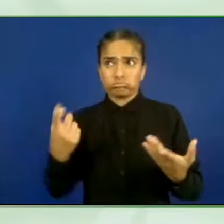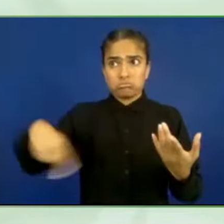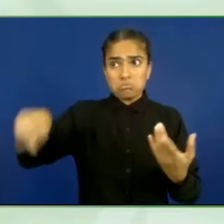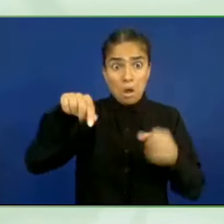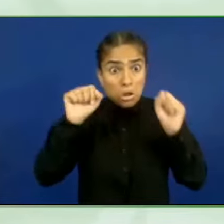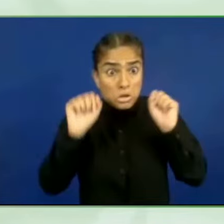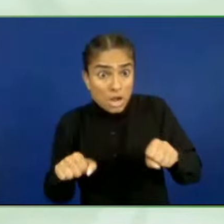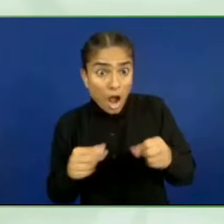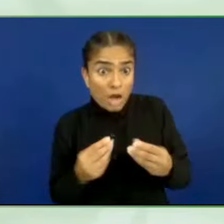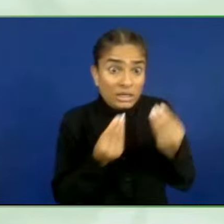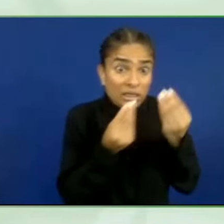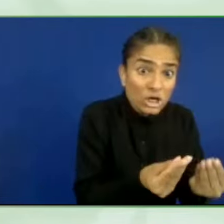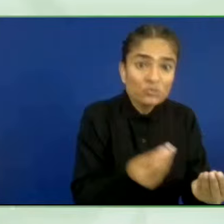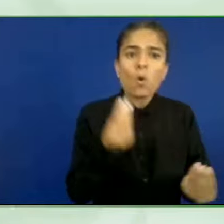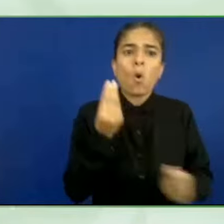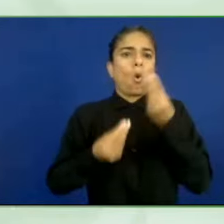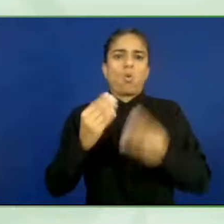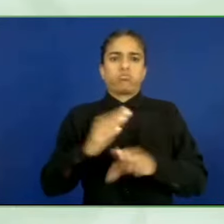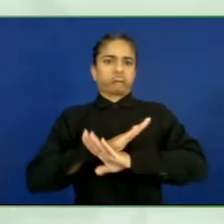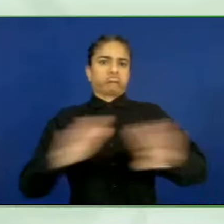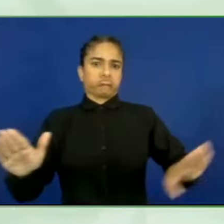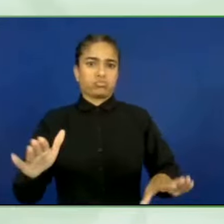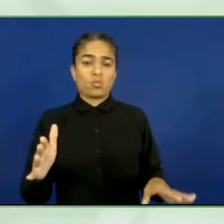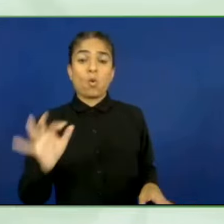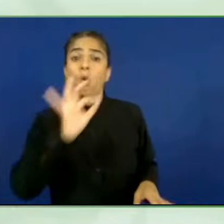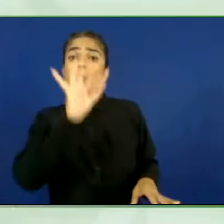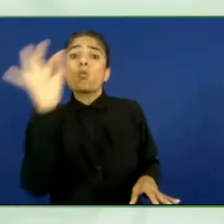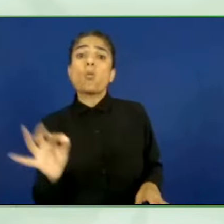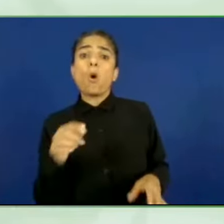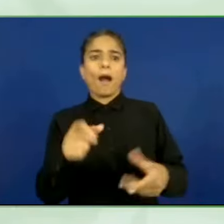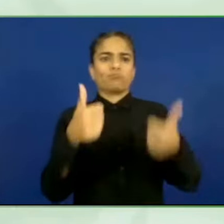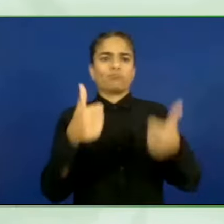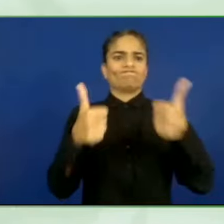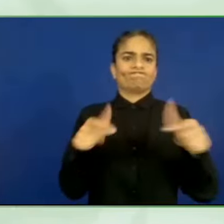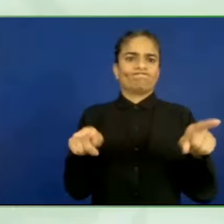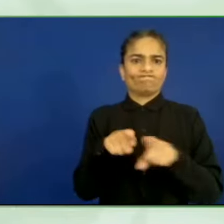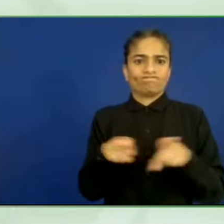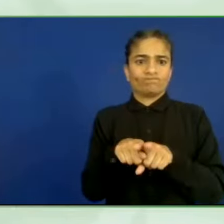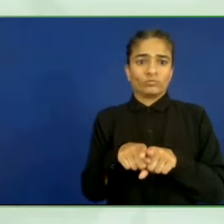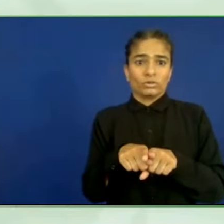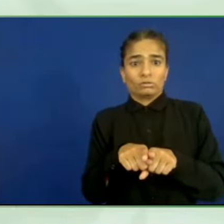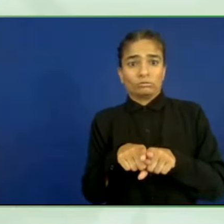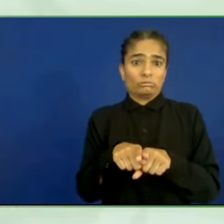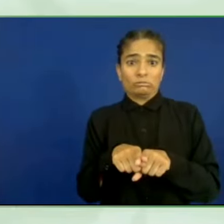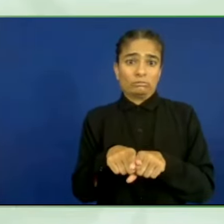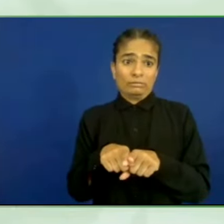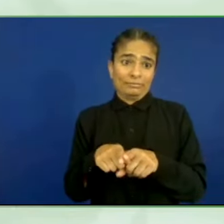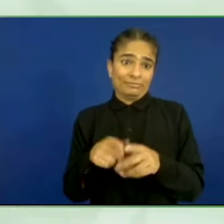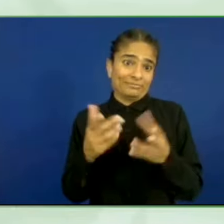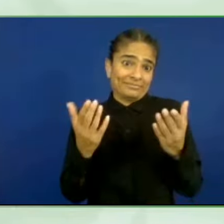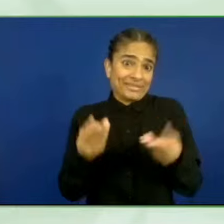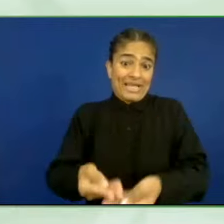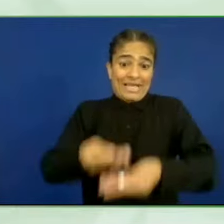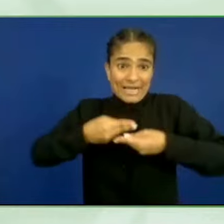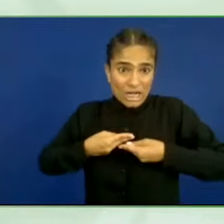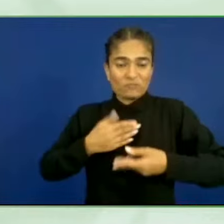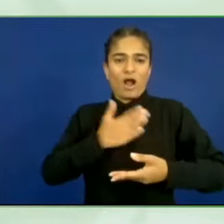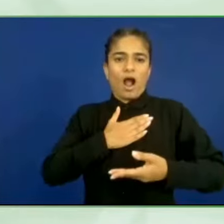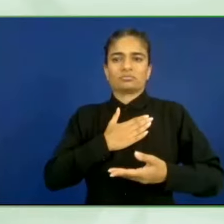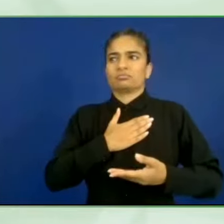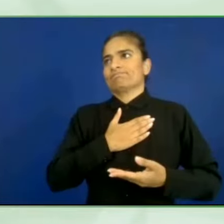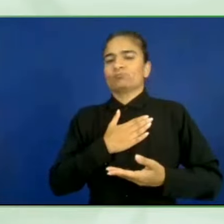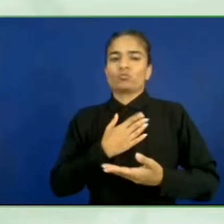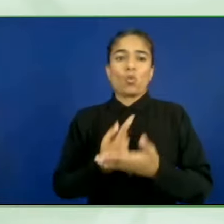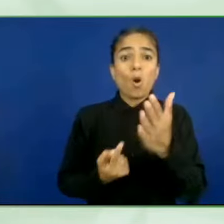our experience. And I also like with the research group as well that it hits